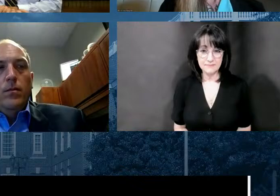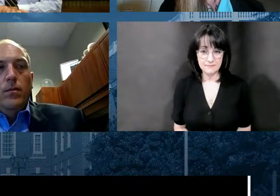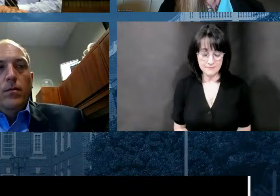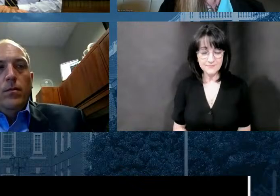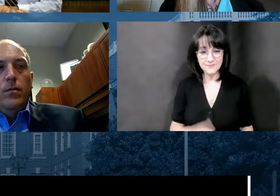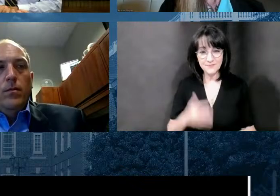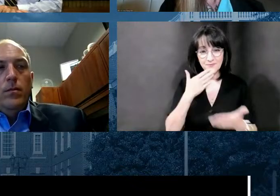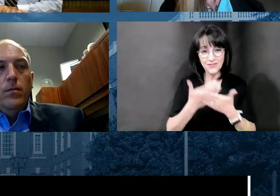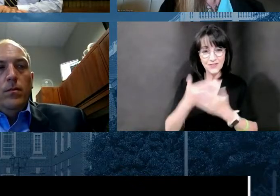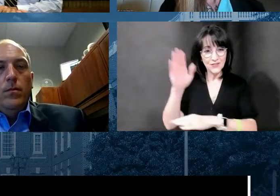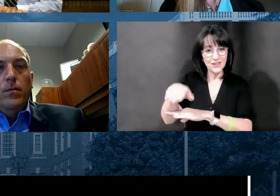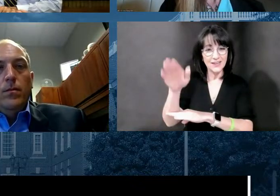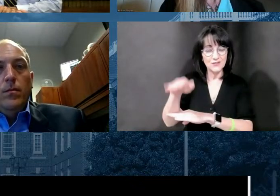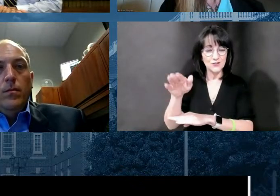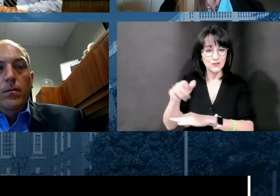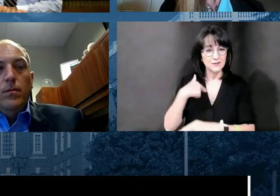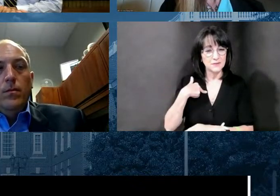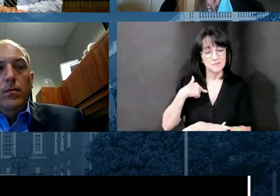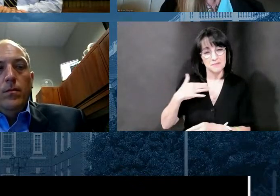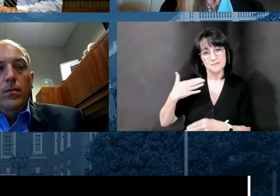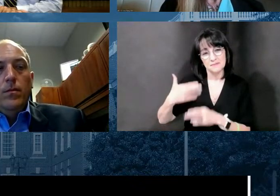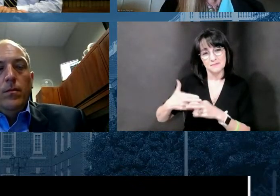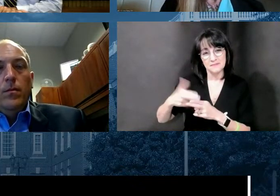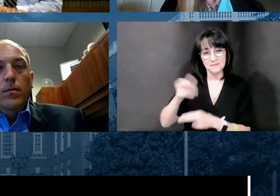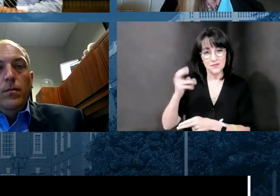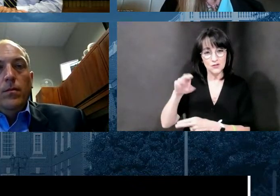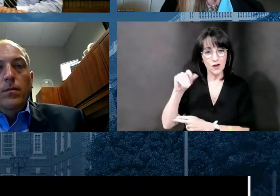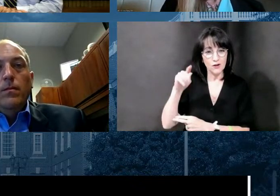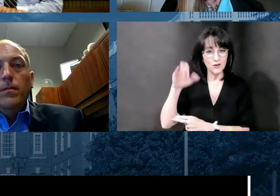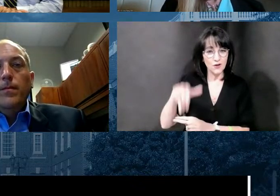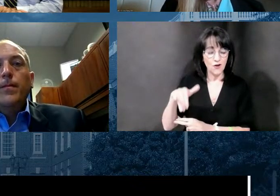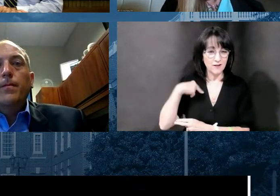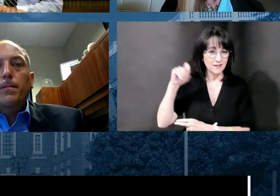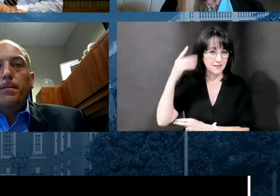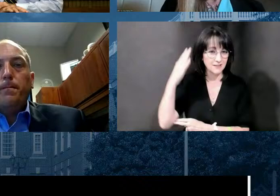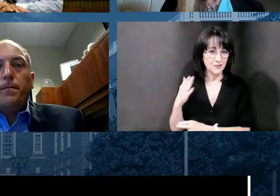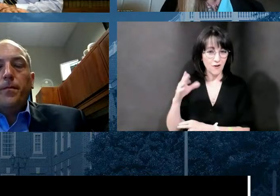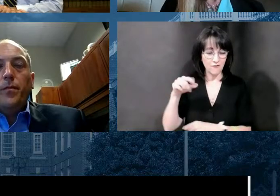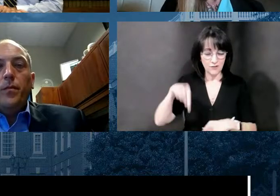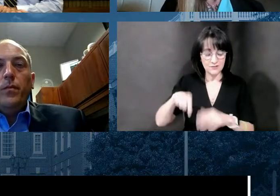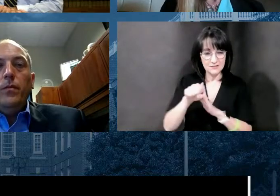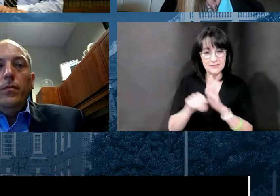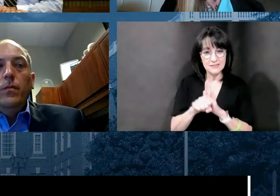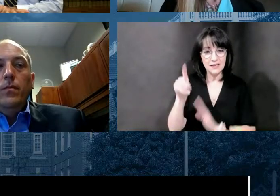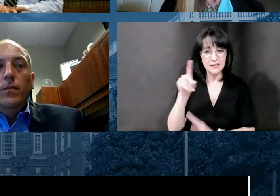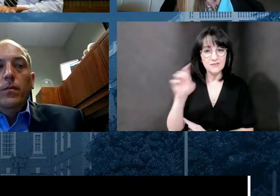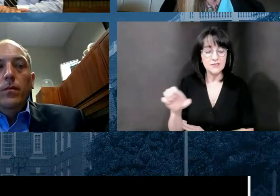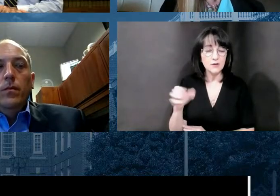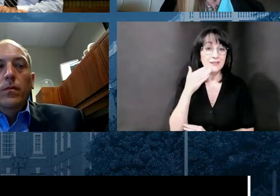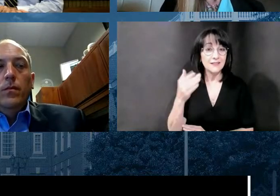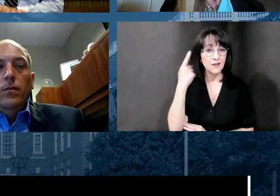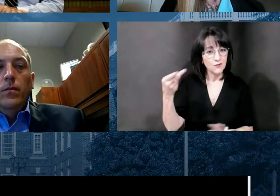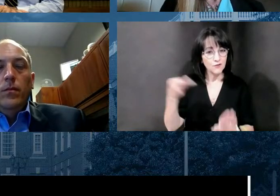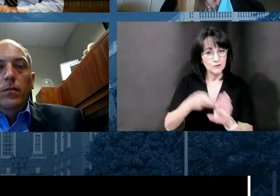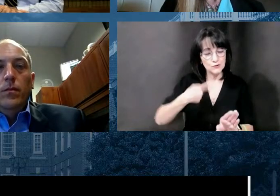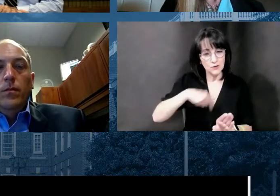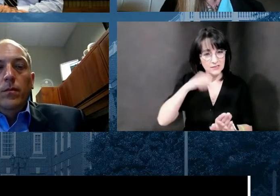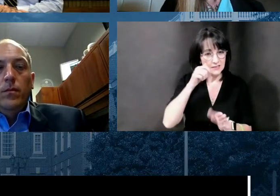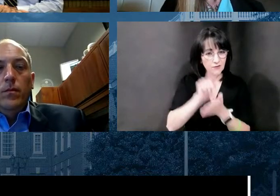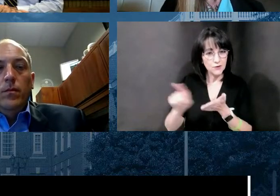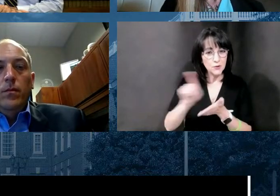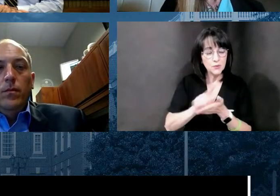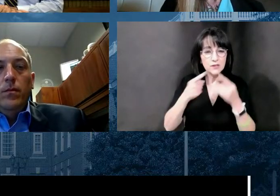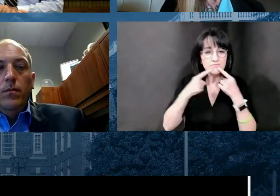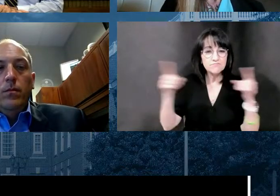Good afternoon, everyone. I'm Governor John Carney. Thank you for joining us today for our weekly press conference on Delaware's response to